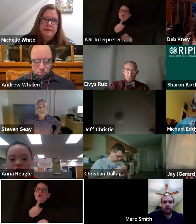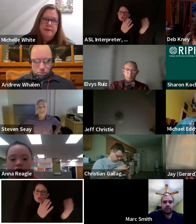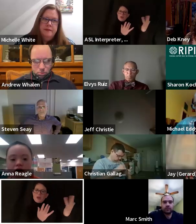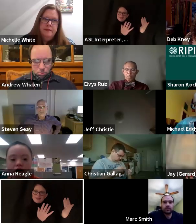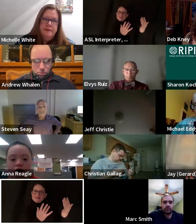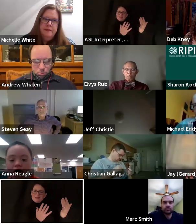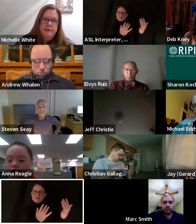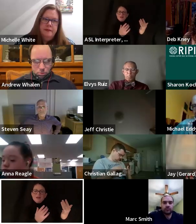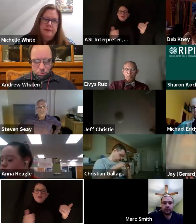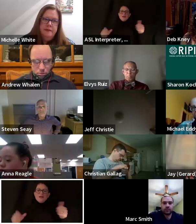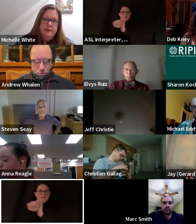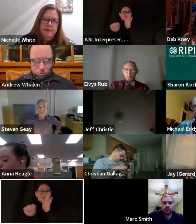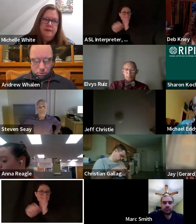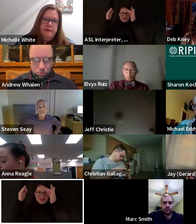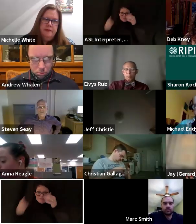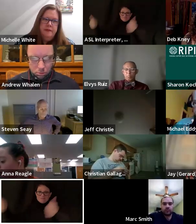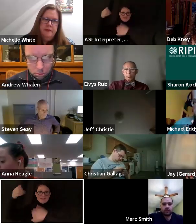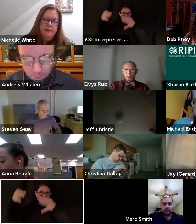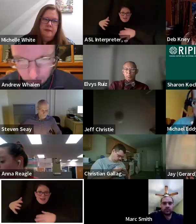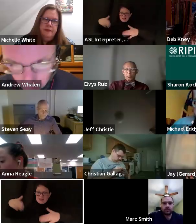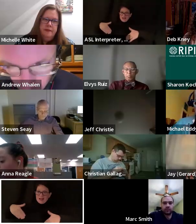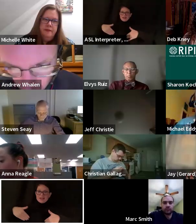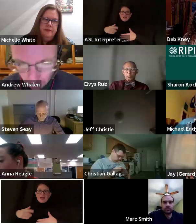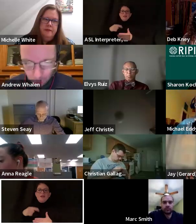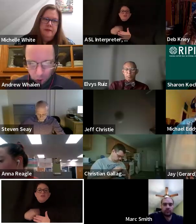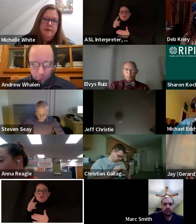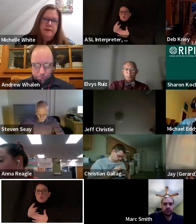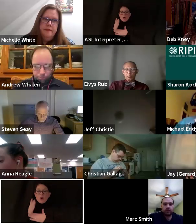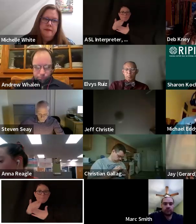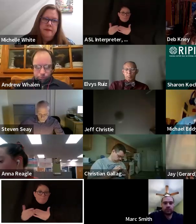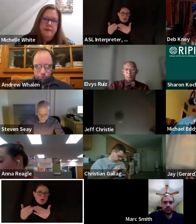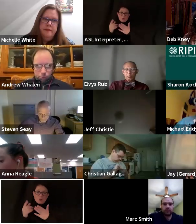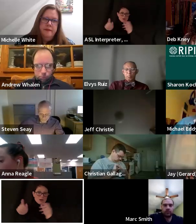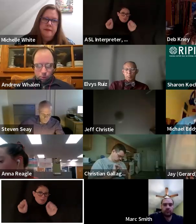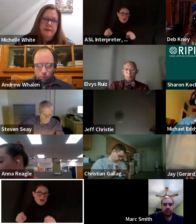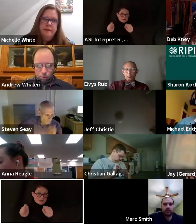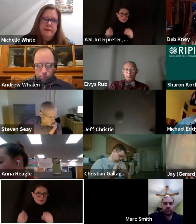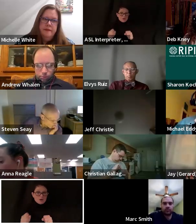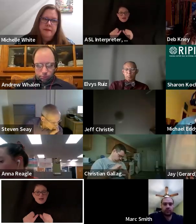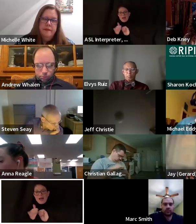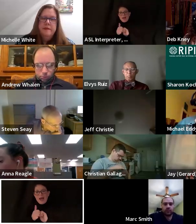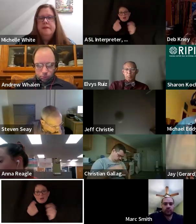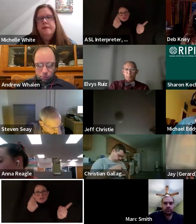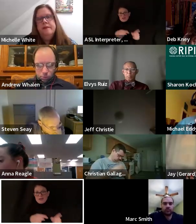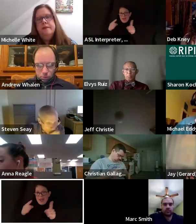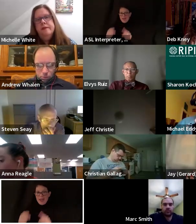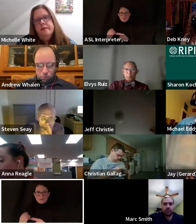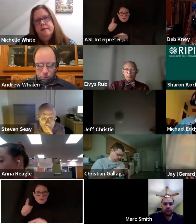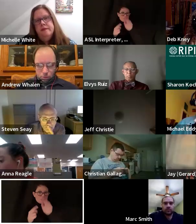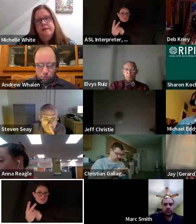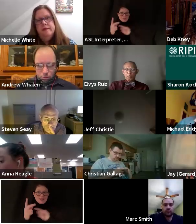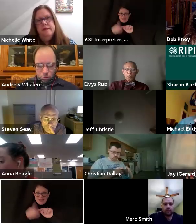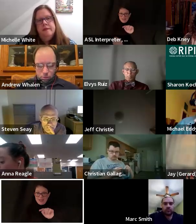because I don't even know. That's just what I'm saying is like this is one possibility. Like I'm not sure how it's going to go down, and nobody